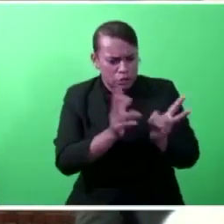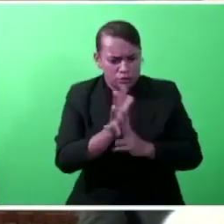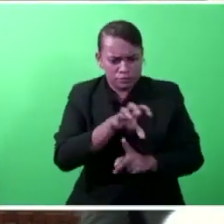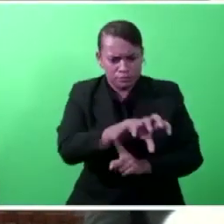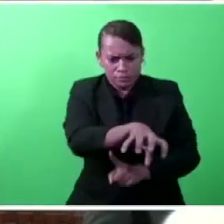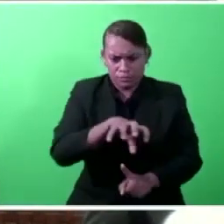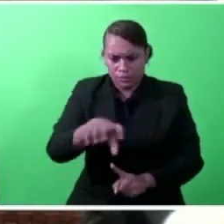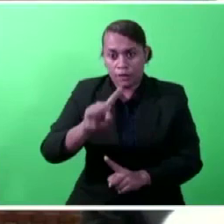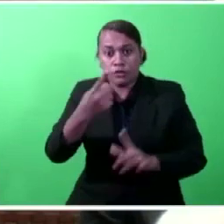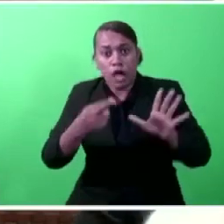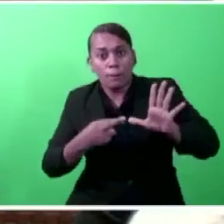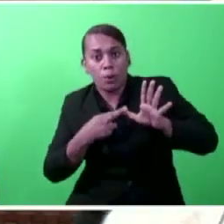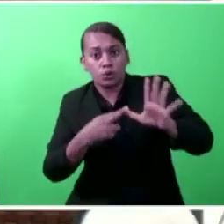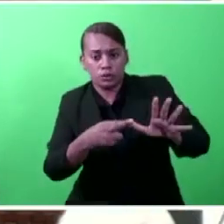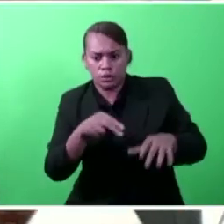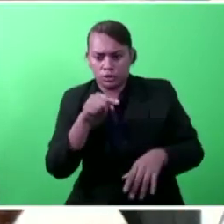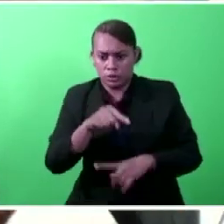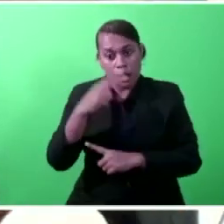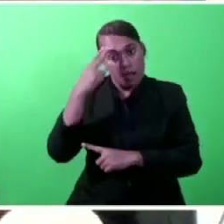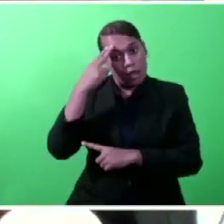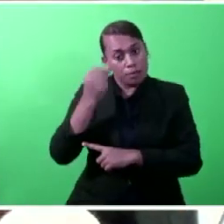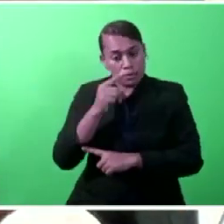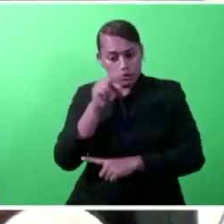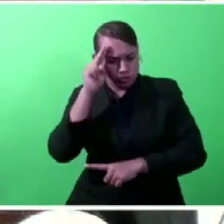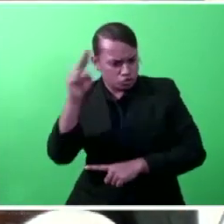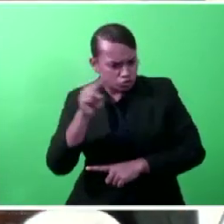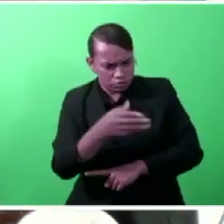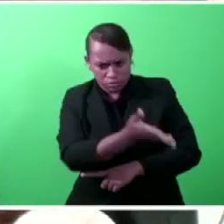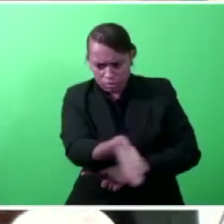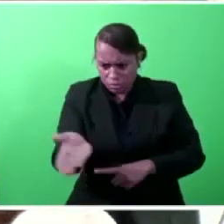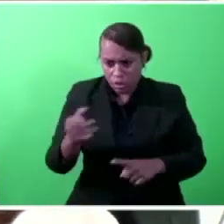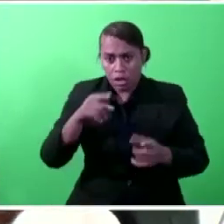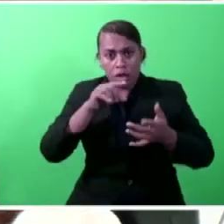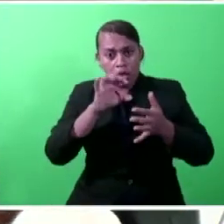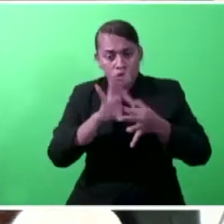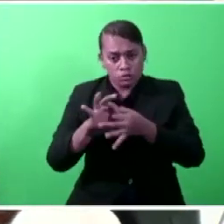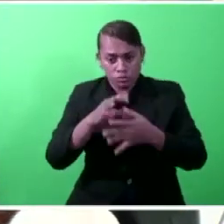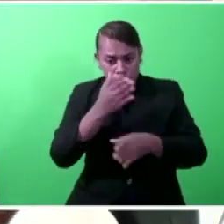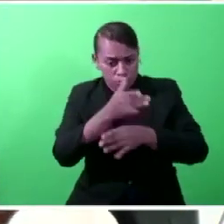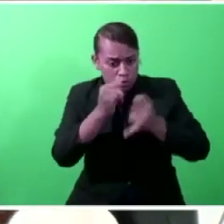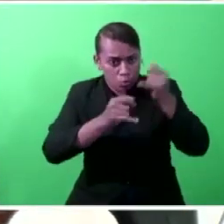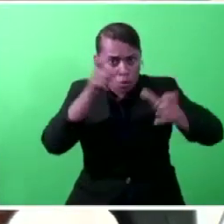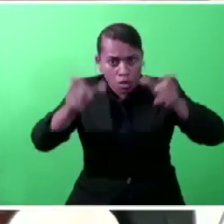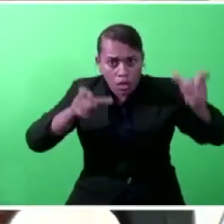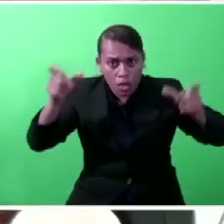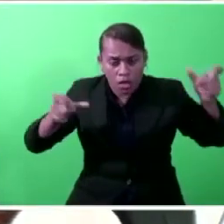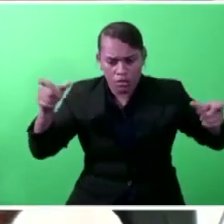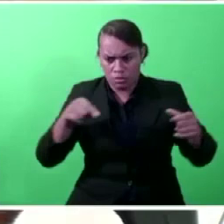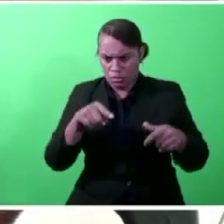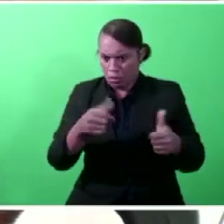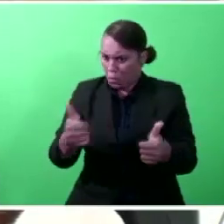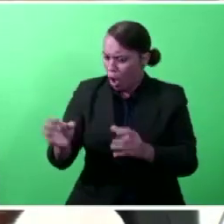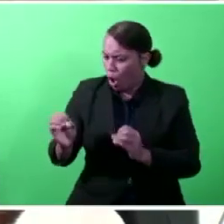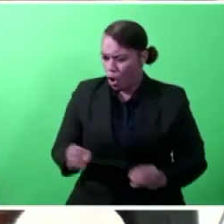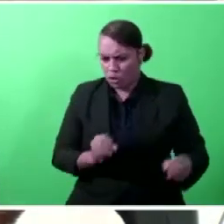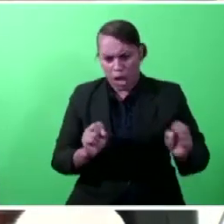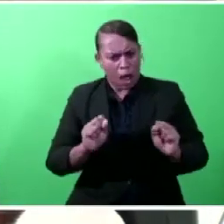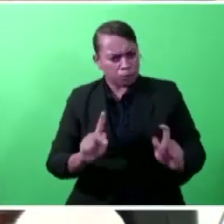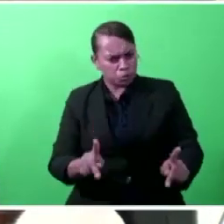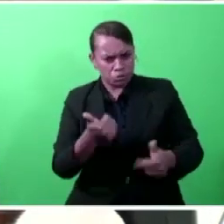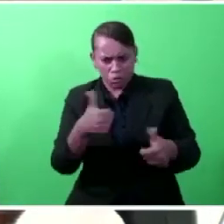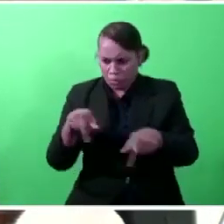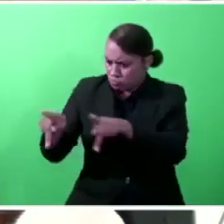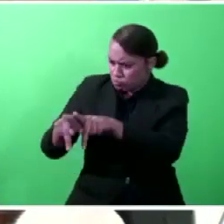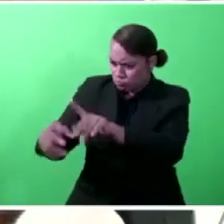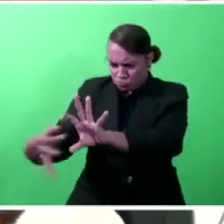National Disaster Management Councils, the clusters and other stakeholders. That arrangement has worked quite well when we dealt with Sarai